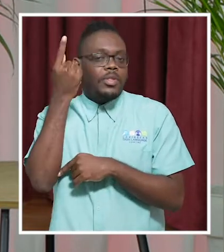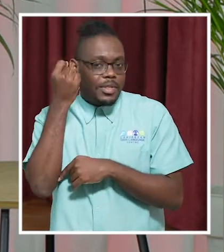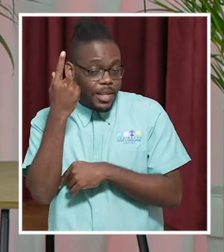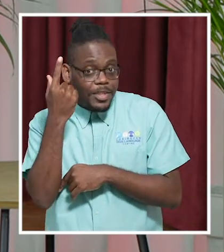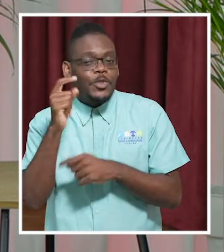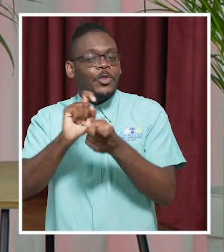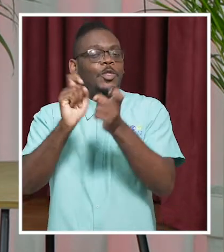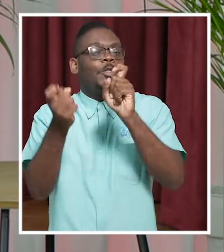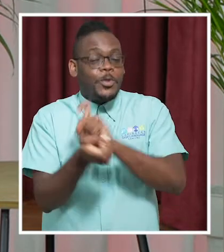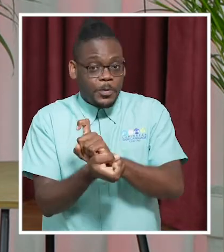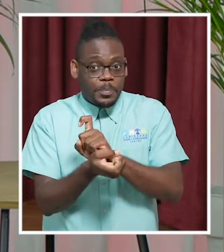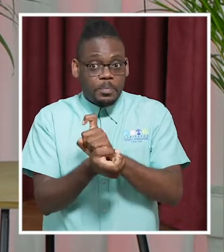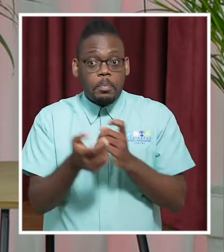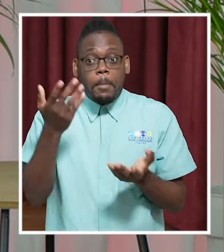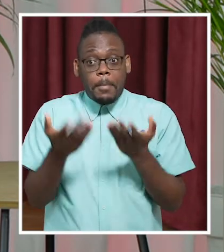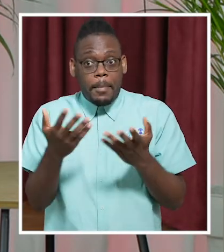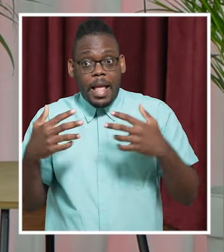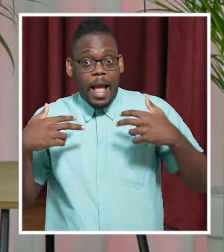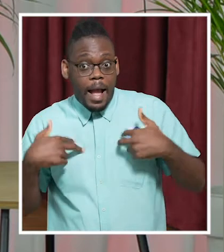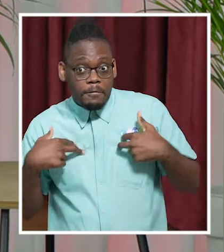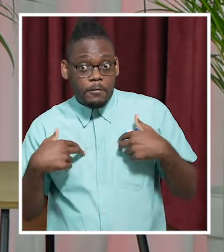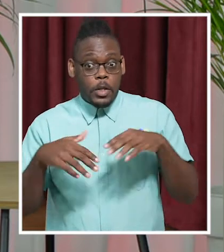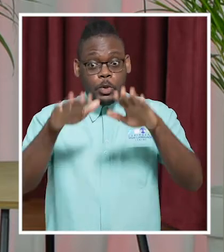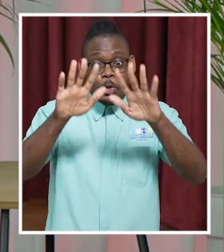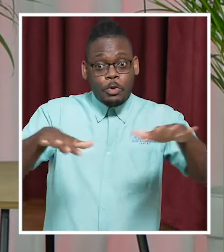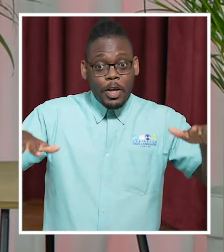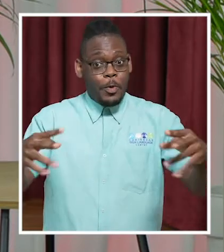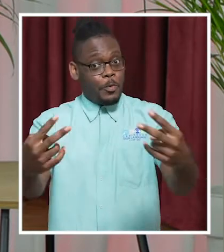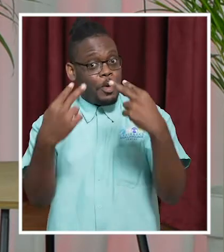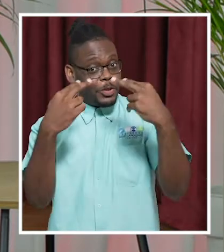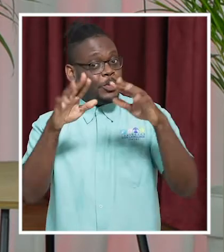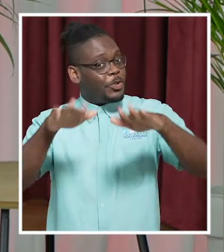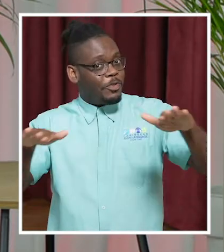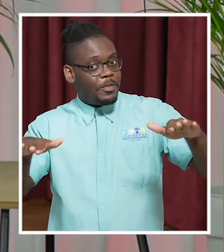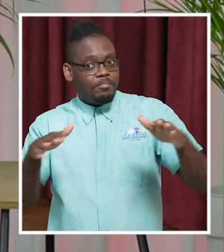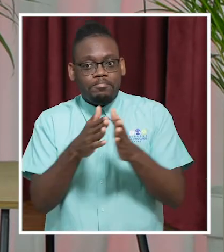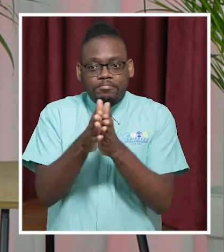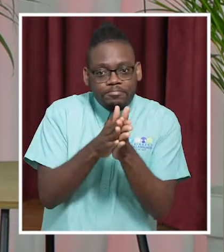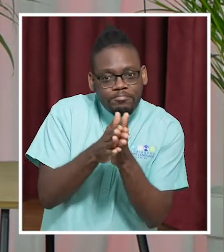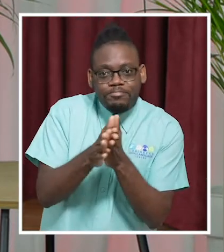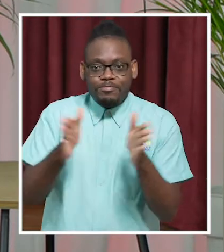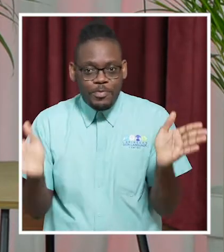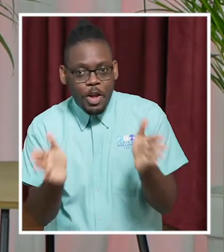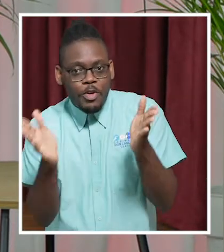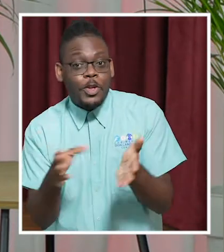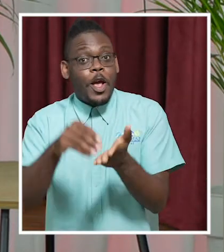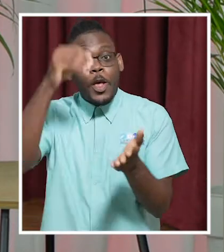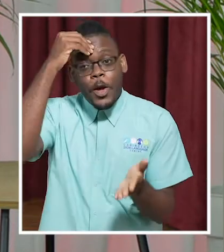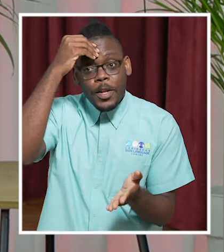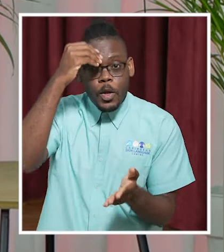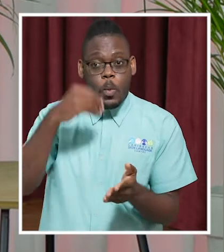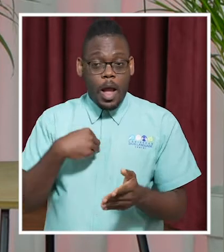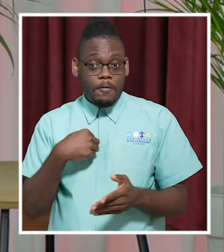and so we welcome your participation to learn today and to be more informed. Today on our set, we have two guests with